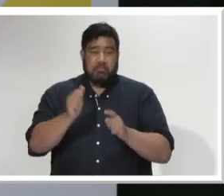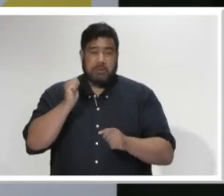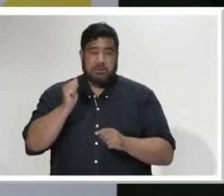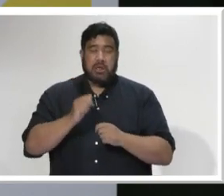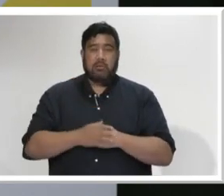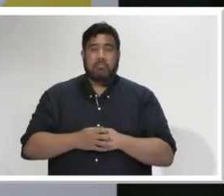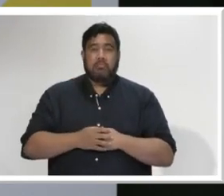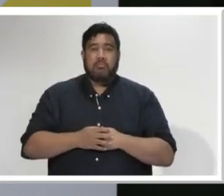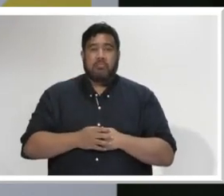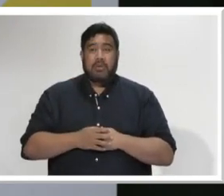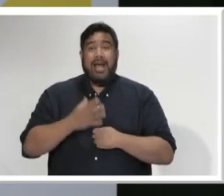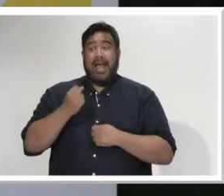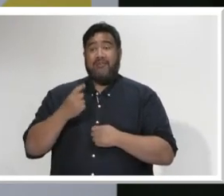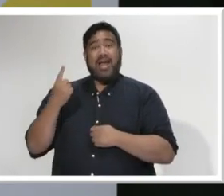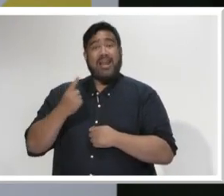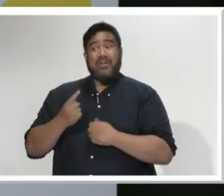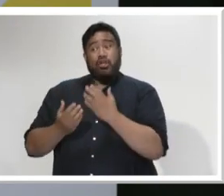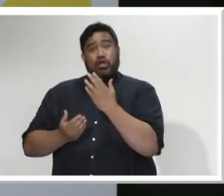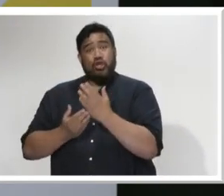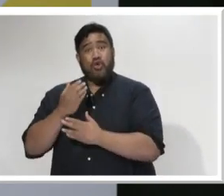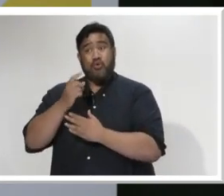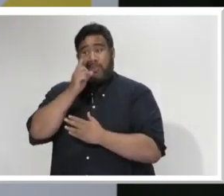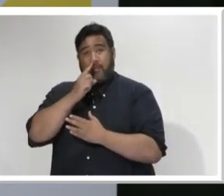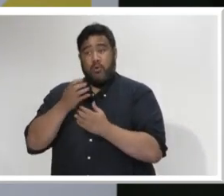new cases are connected to those clusters.